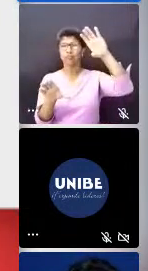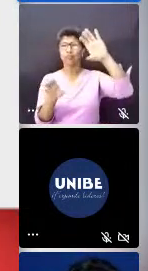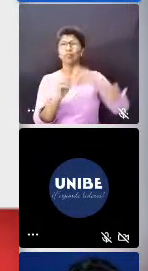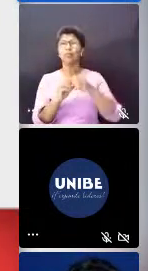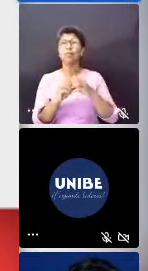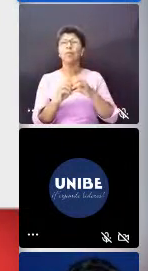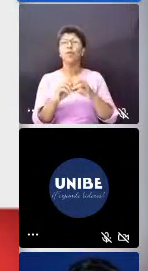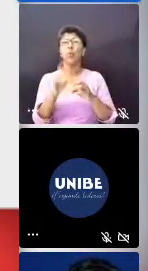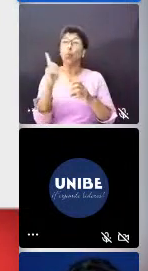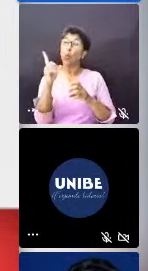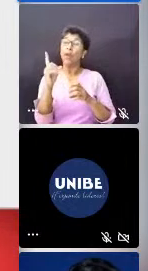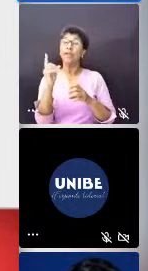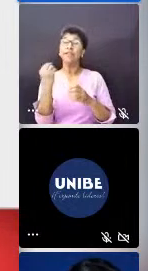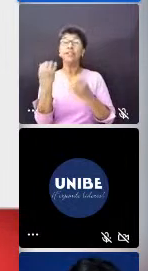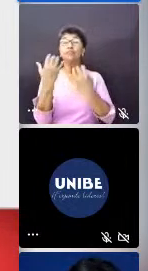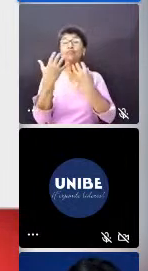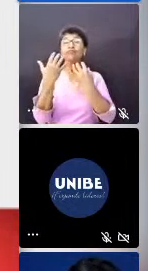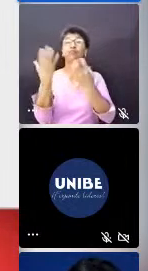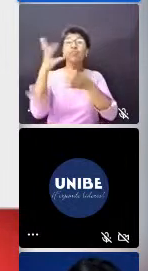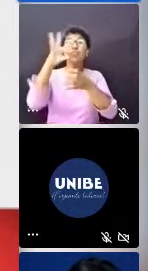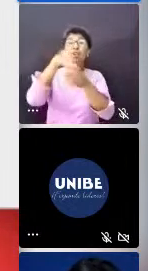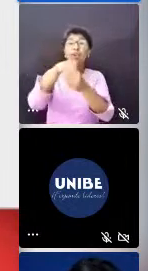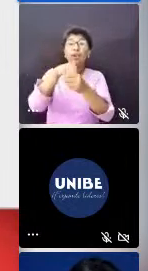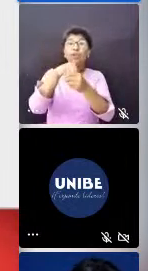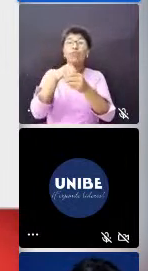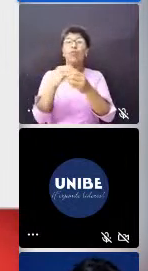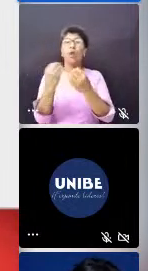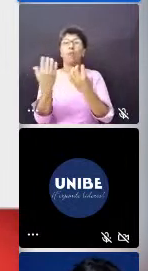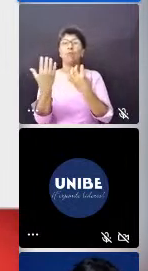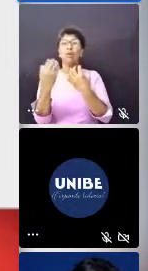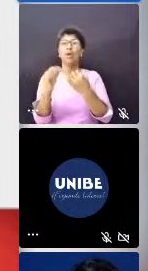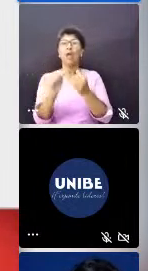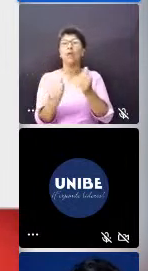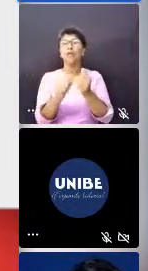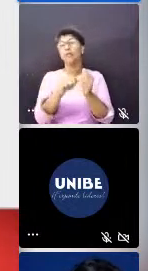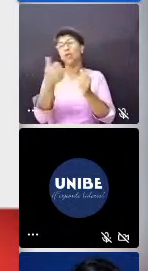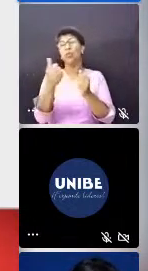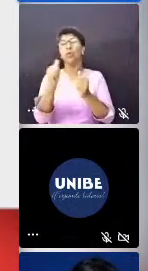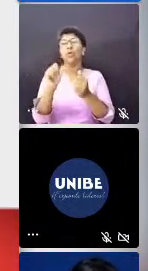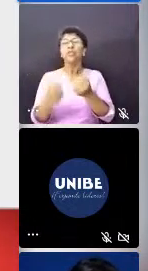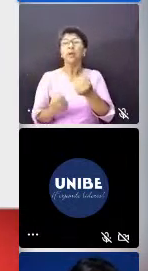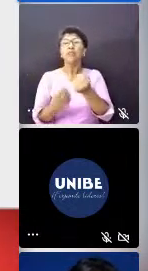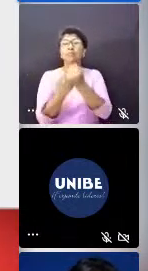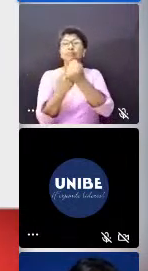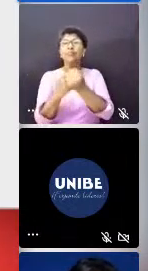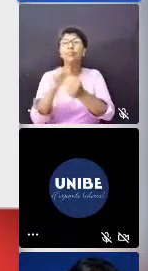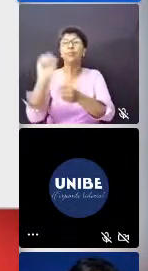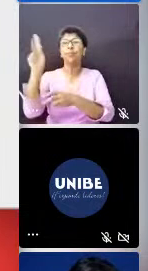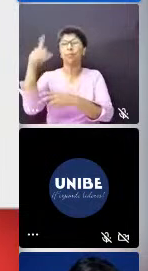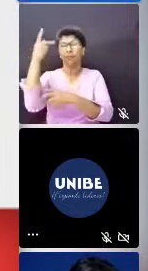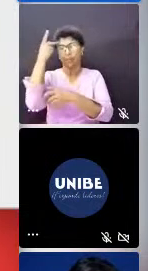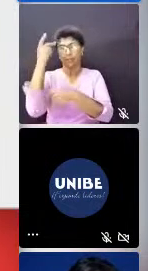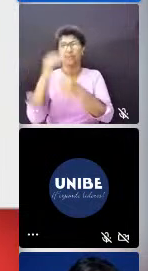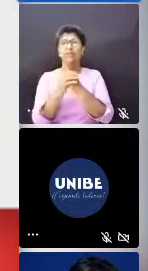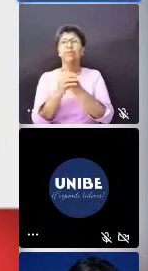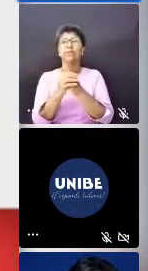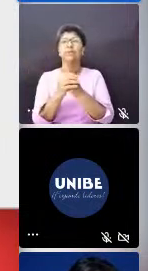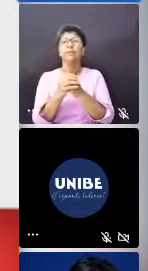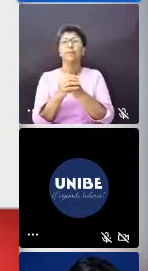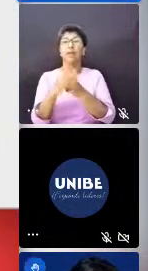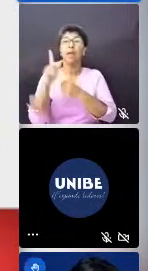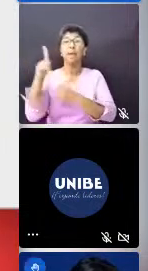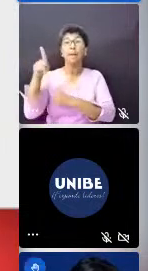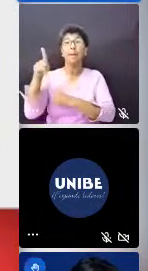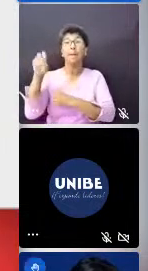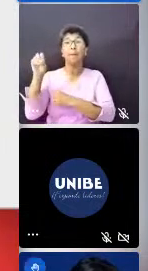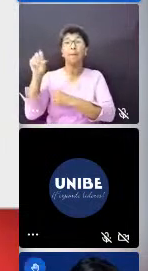more of an integration policy, and the other one is more of a compensation policy. And Poland is kind